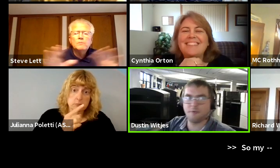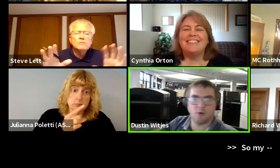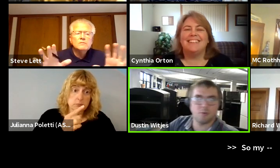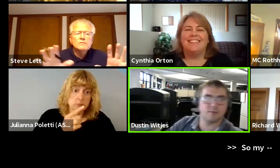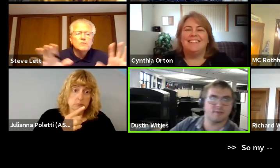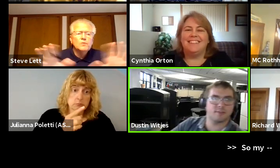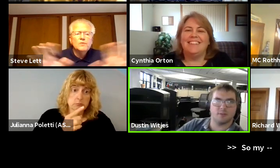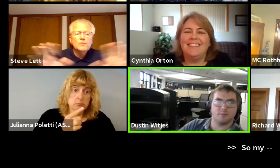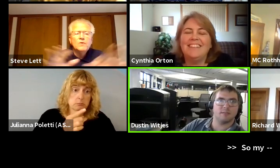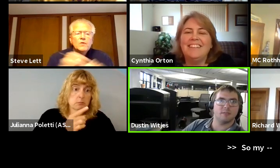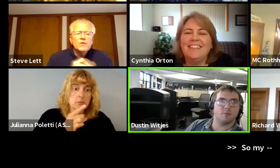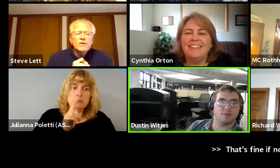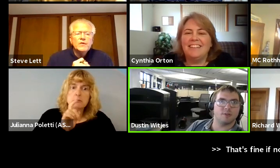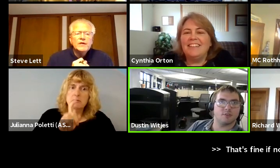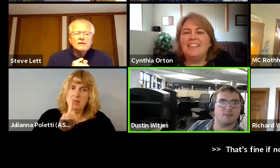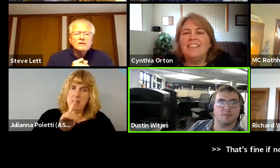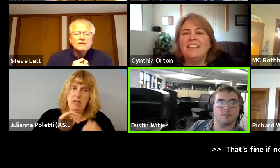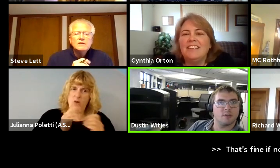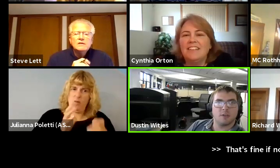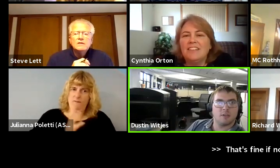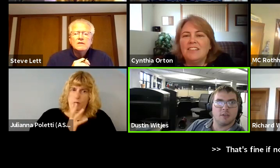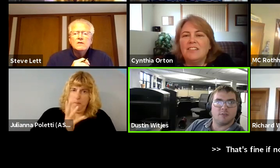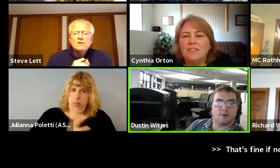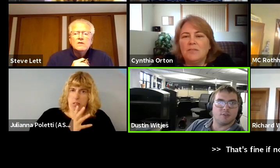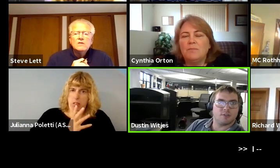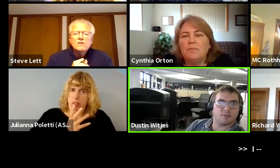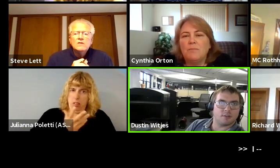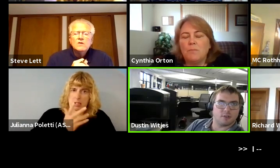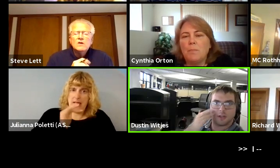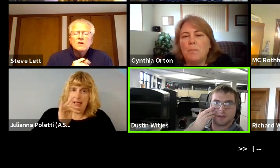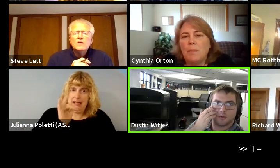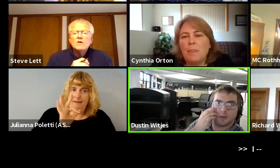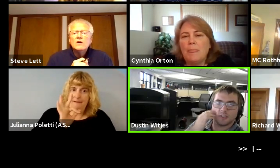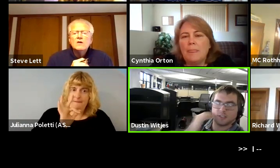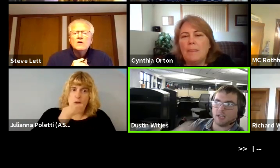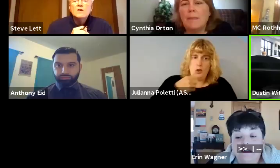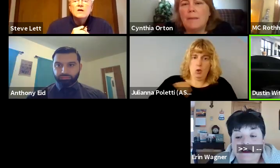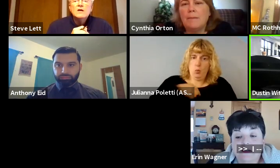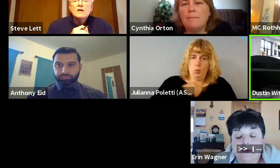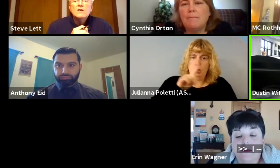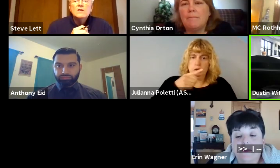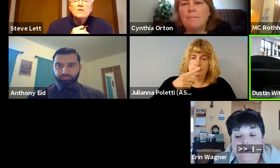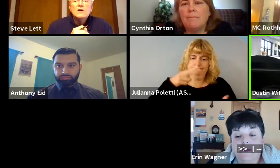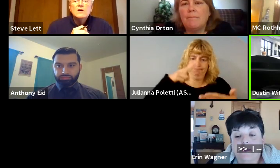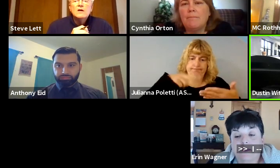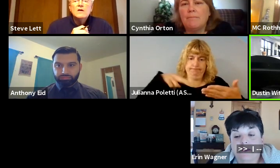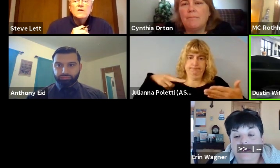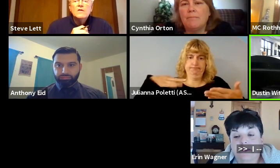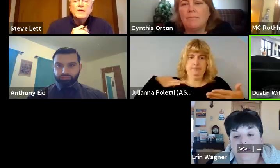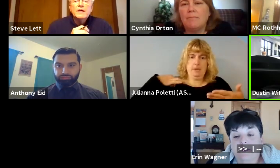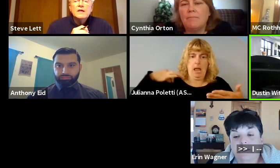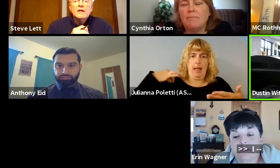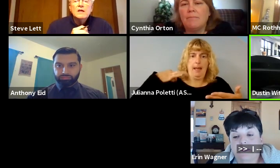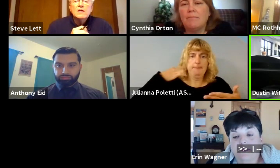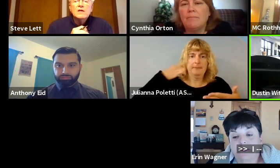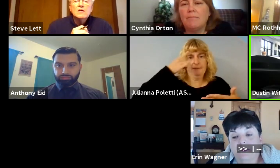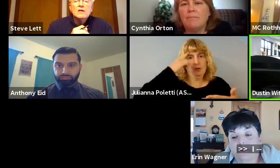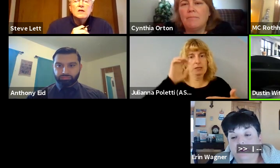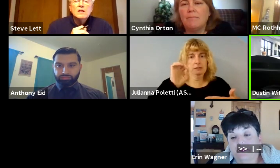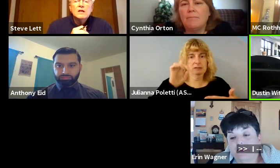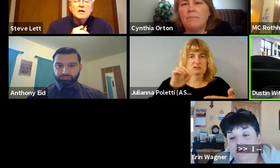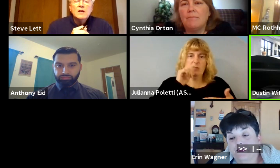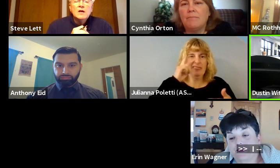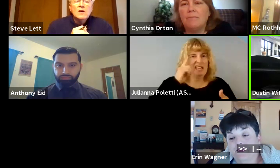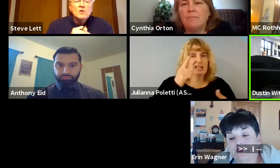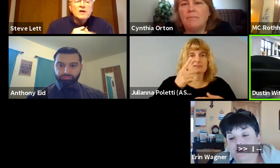How formal is this going to be? I mean, if we're just looking through things, I don't honestly think a chair is